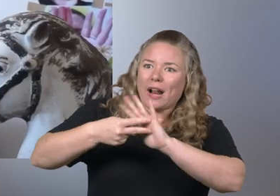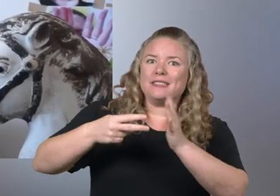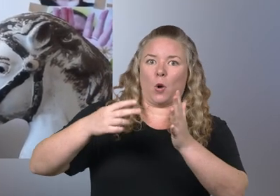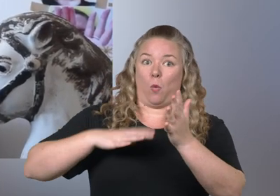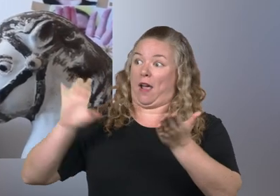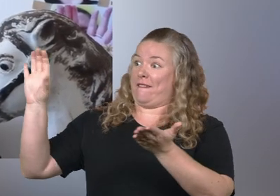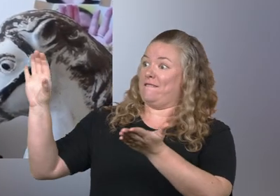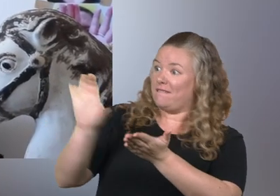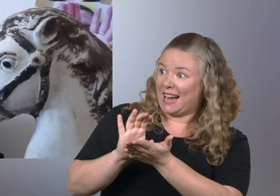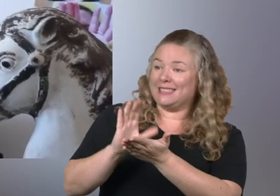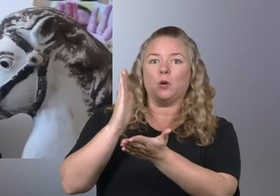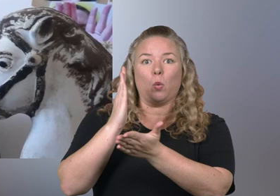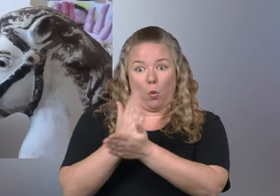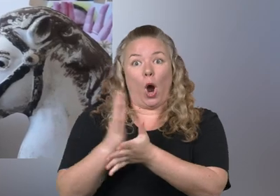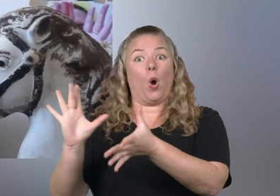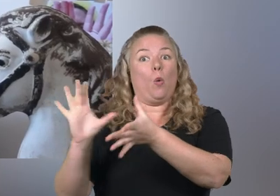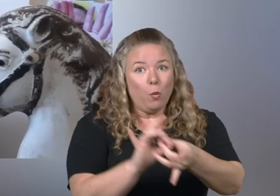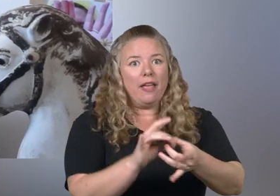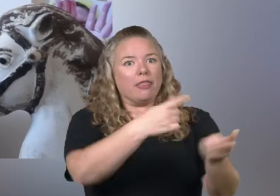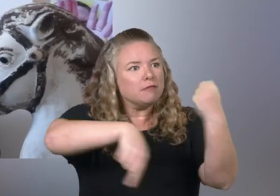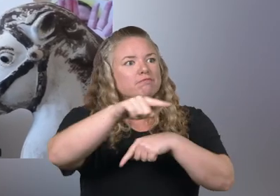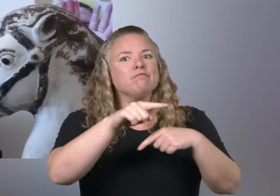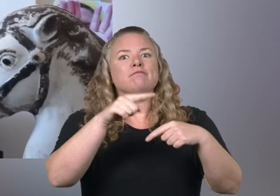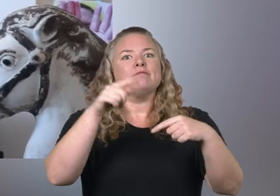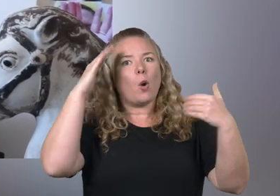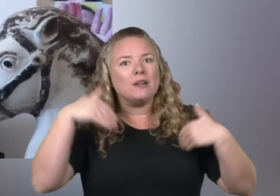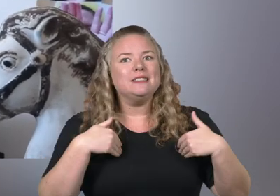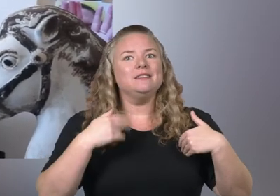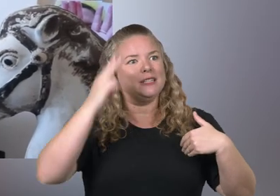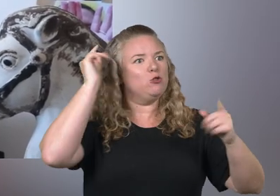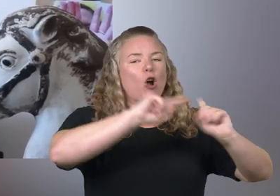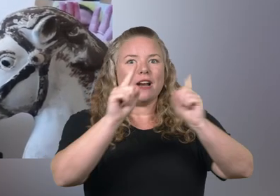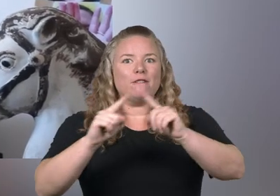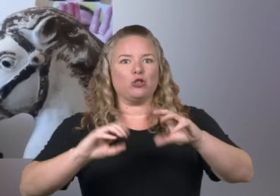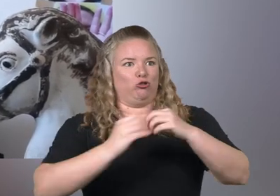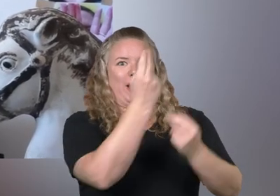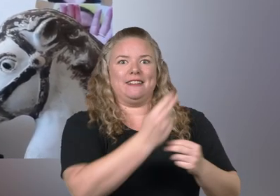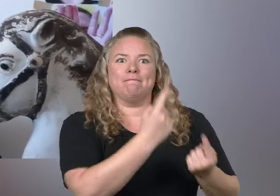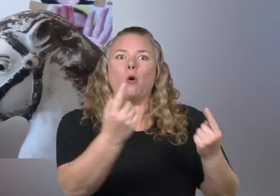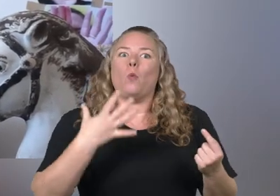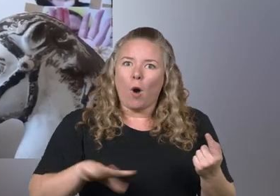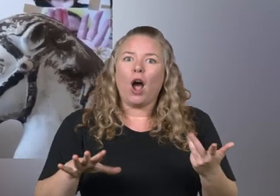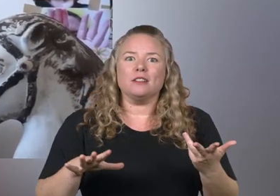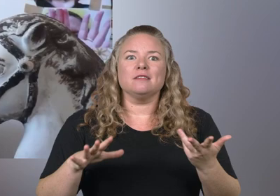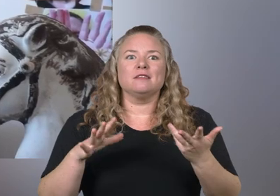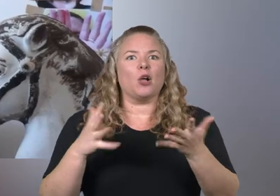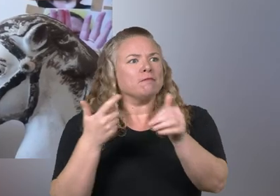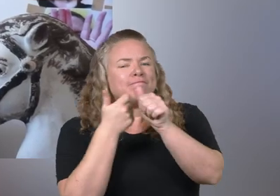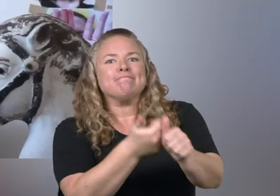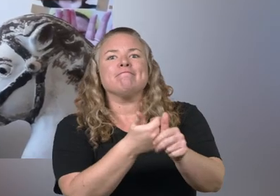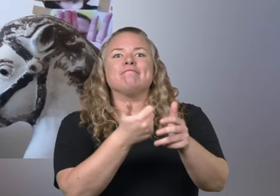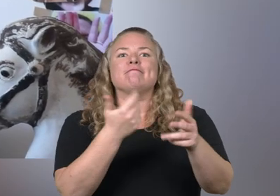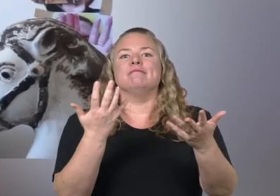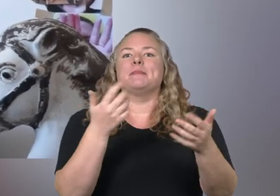to work with autistic and neurodivergent creatives, so to support mentoring, you know, to mentoring